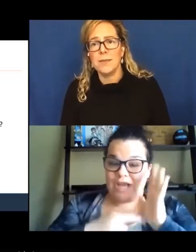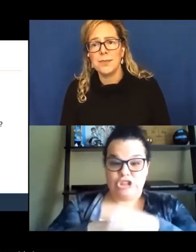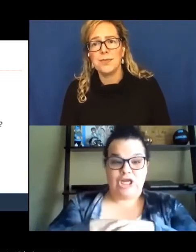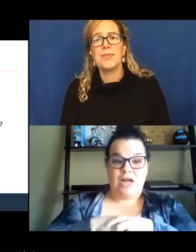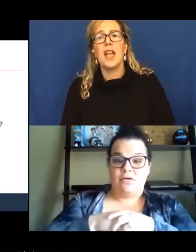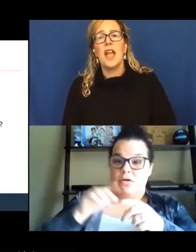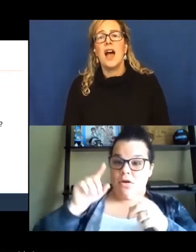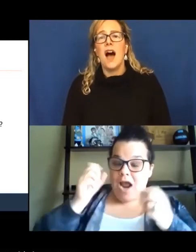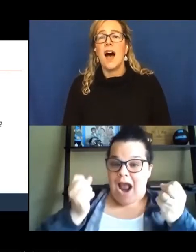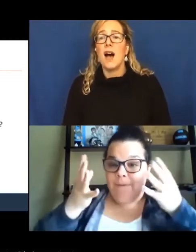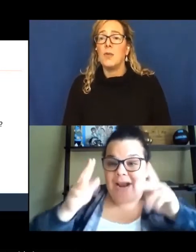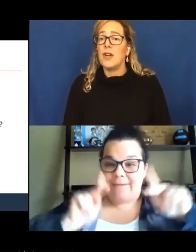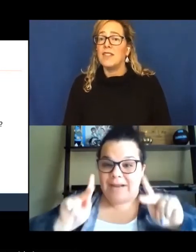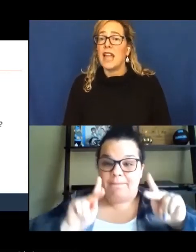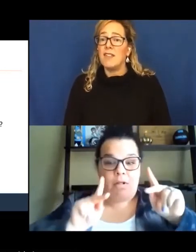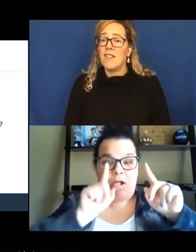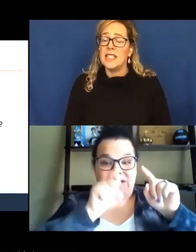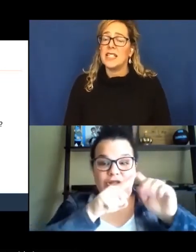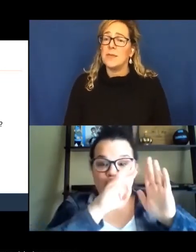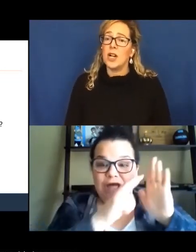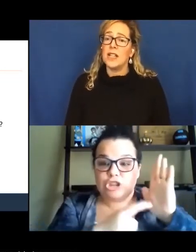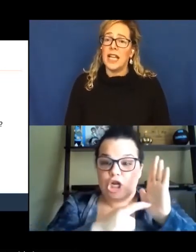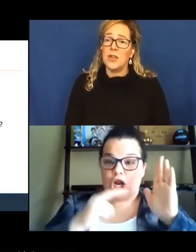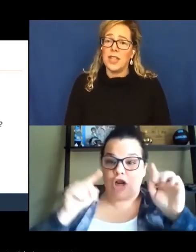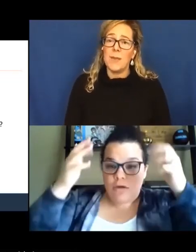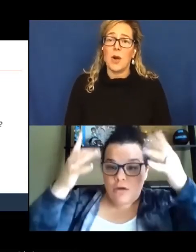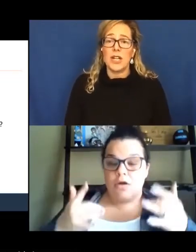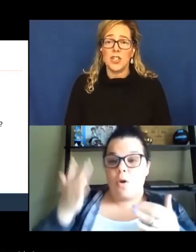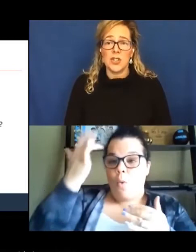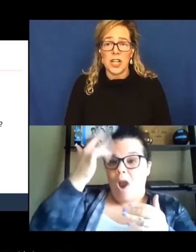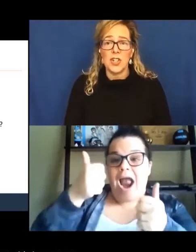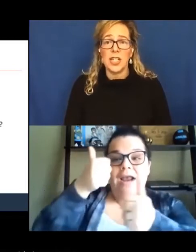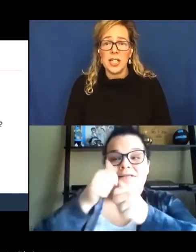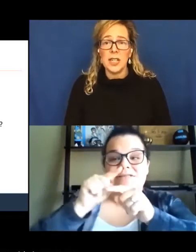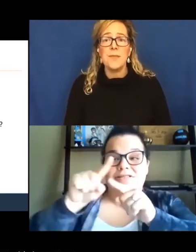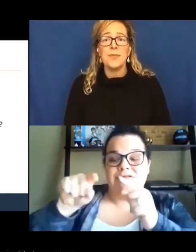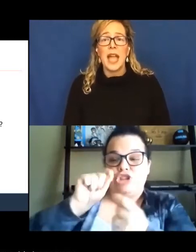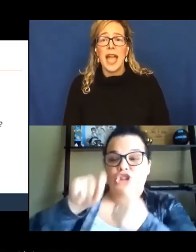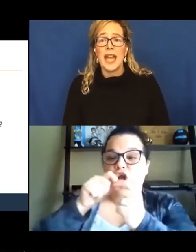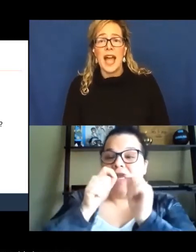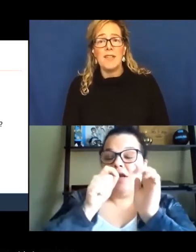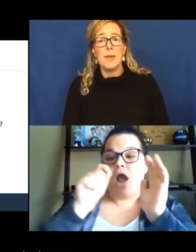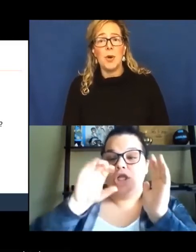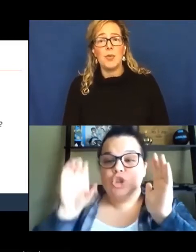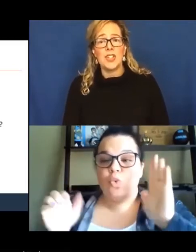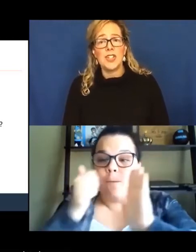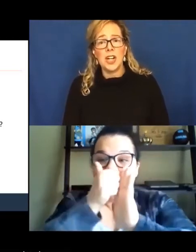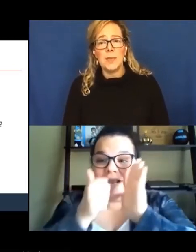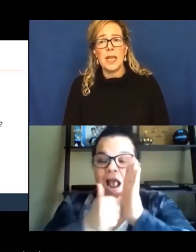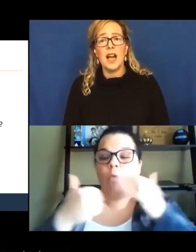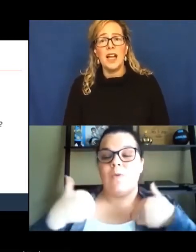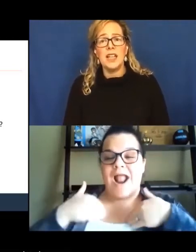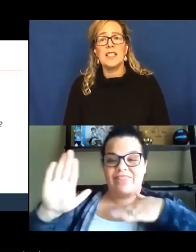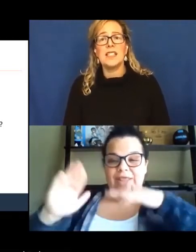event. When you have live events, it's important that you think about registration and having people